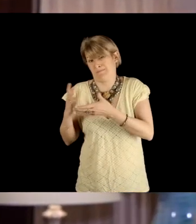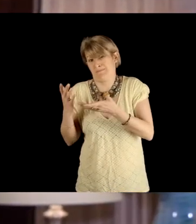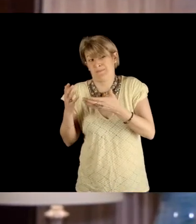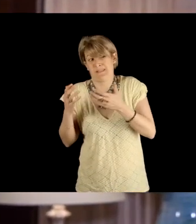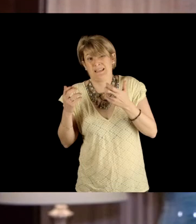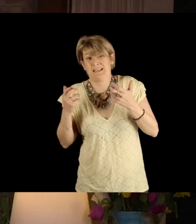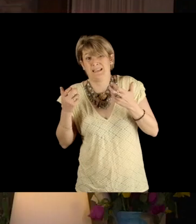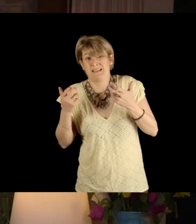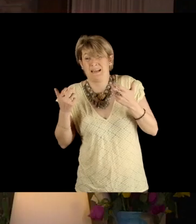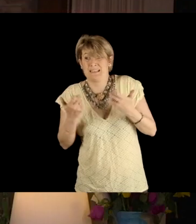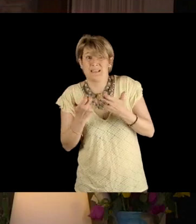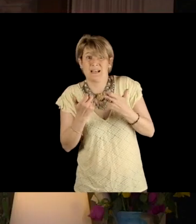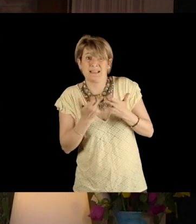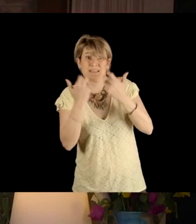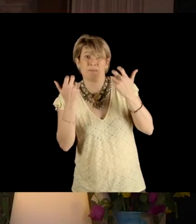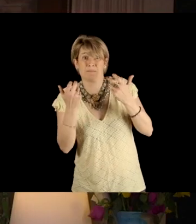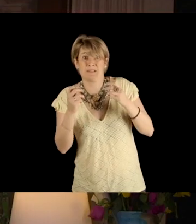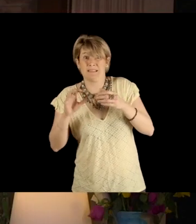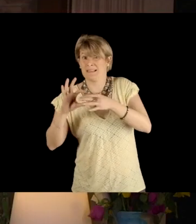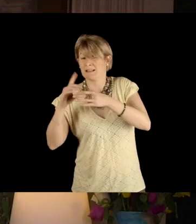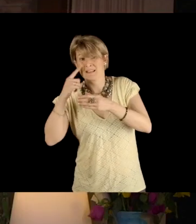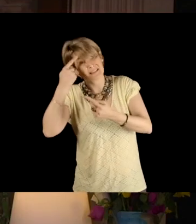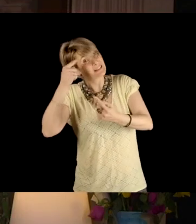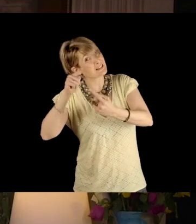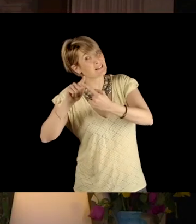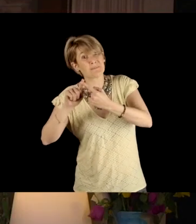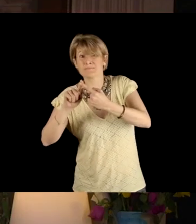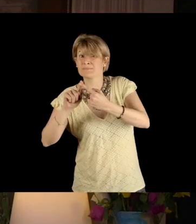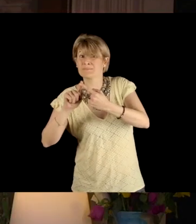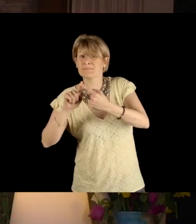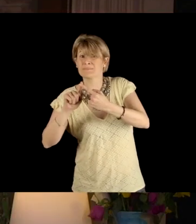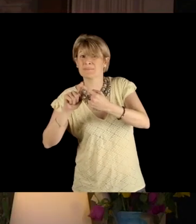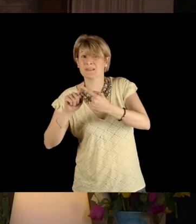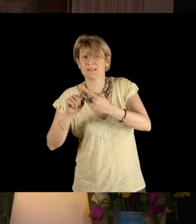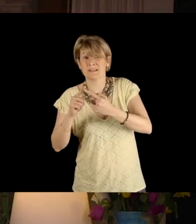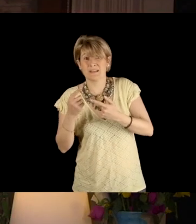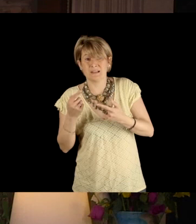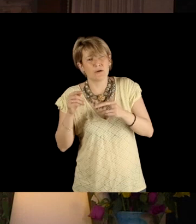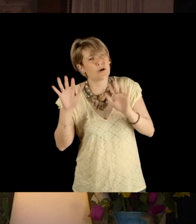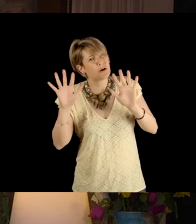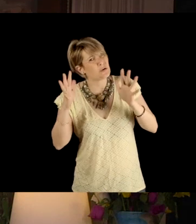system. We have a great soul, but what if it is